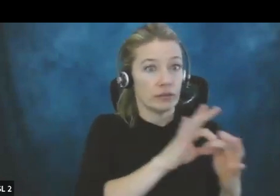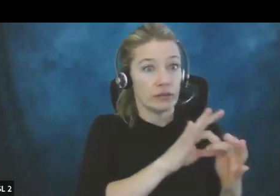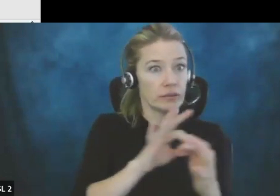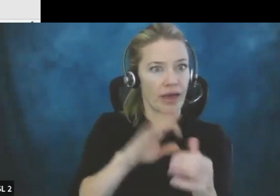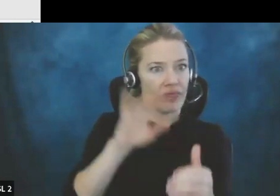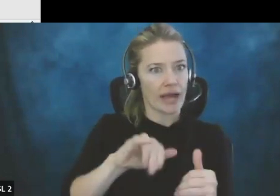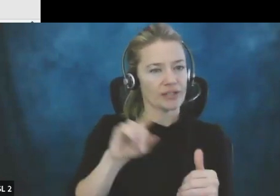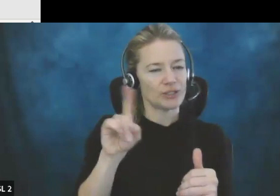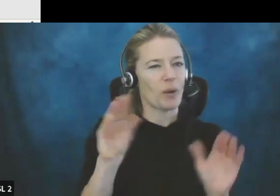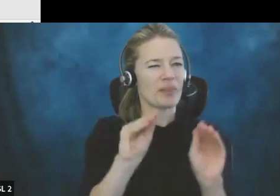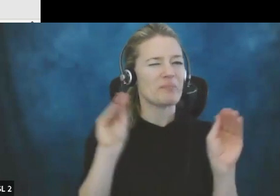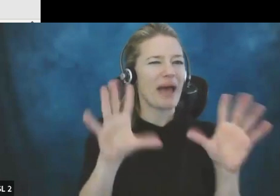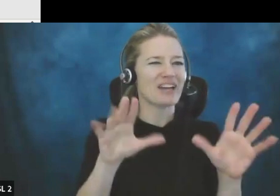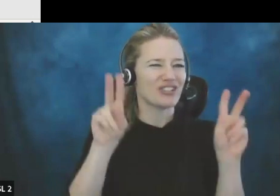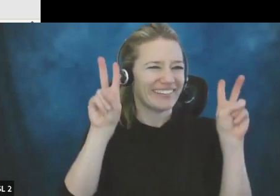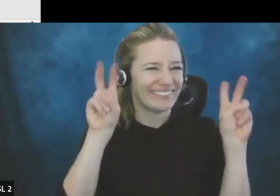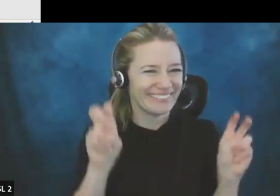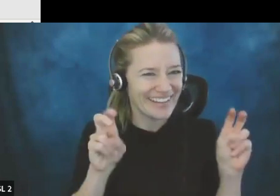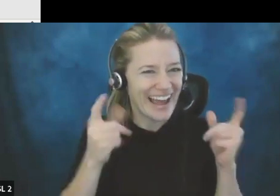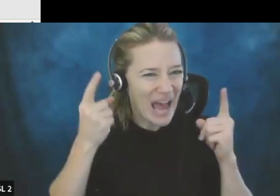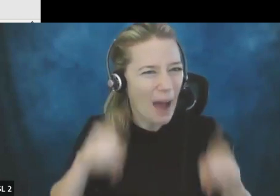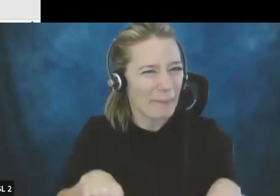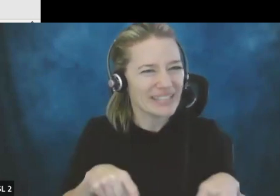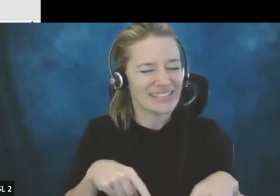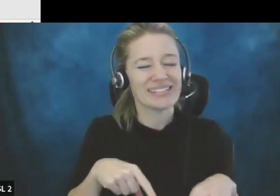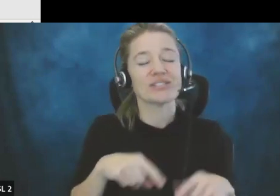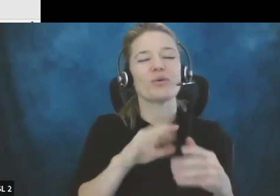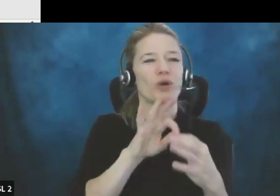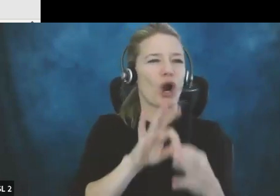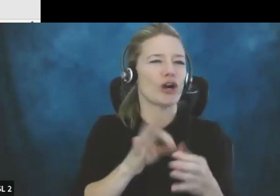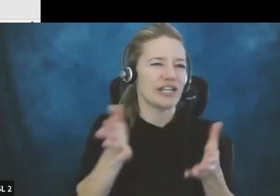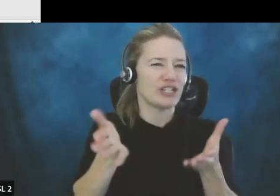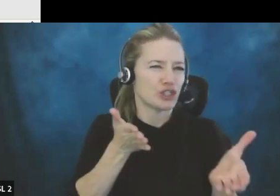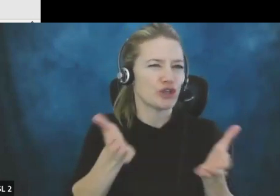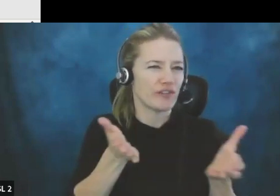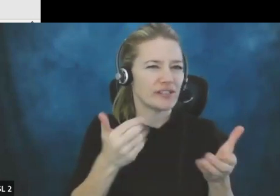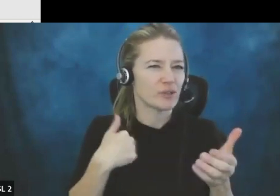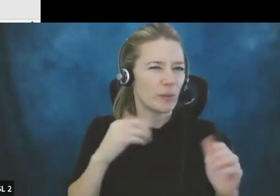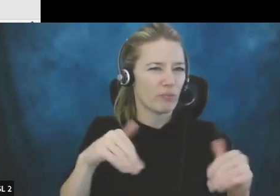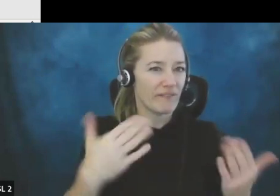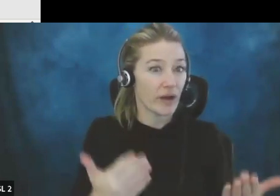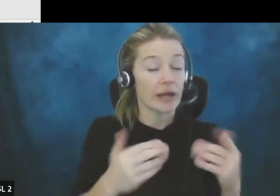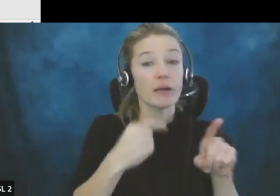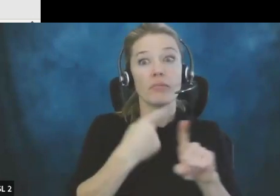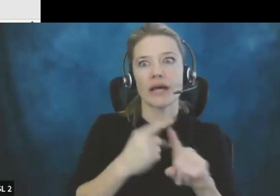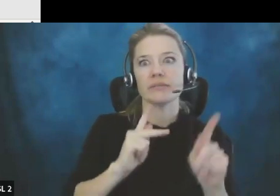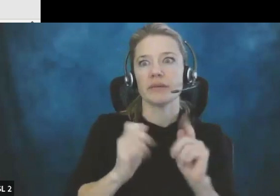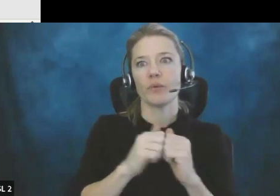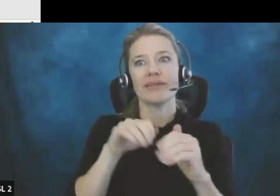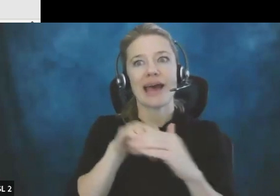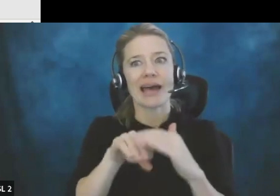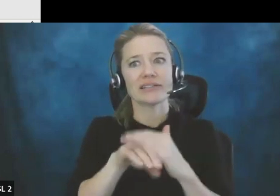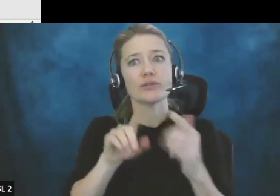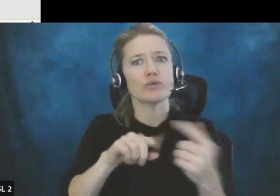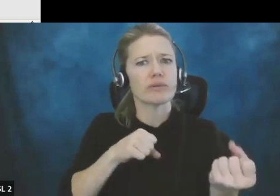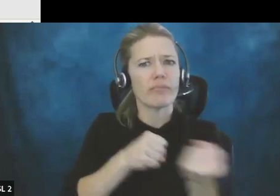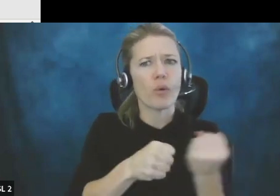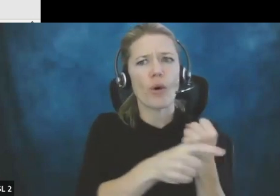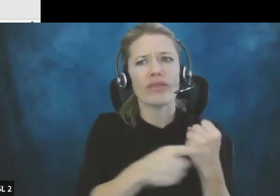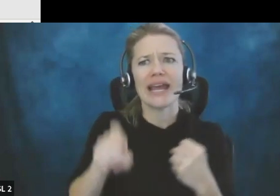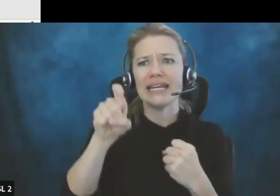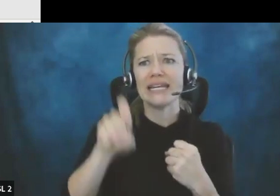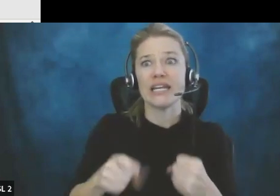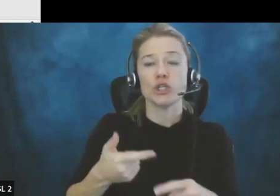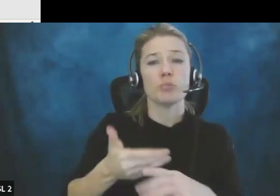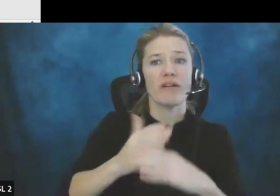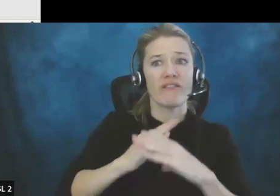what we know is that's really where all the magic happens around services and around people getting access to the